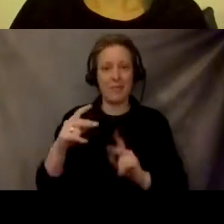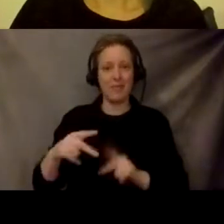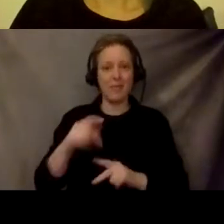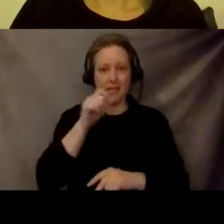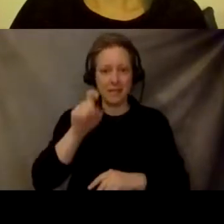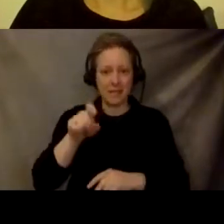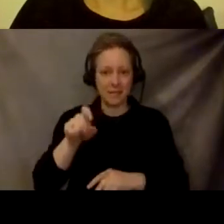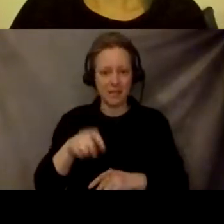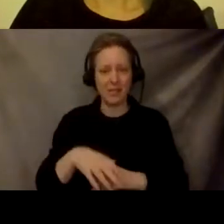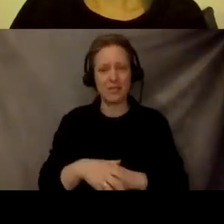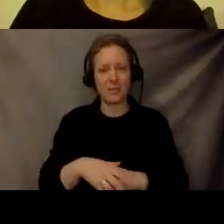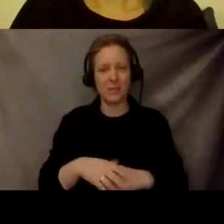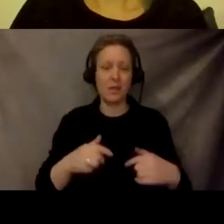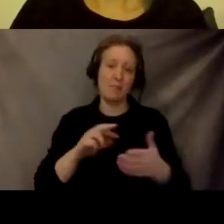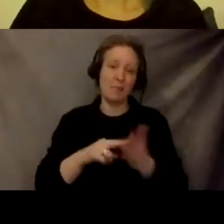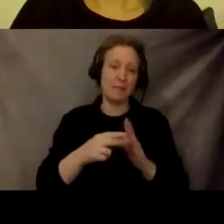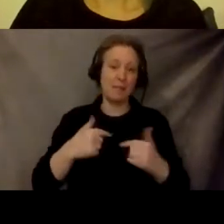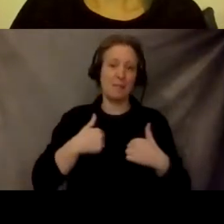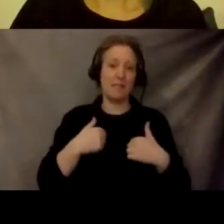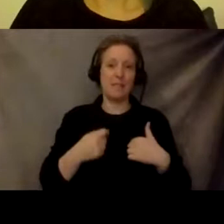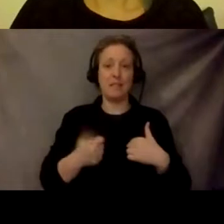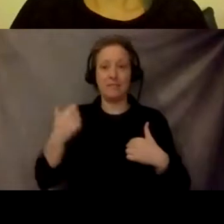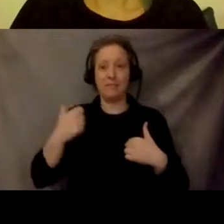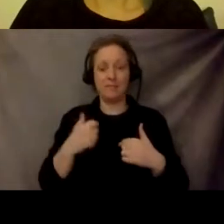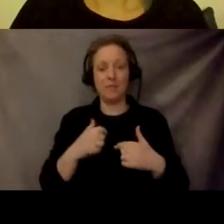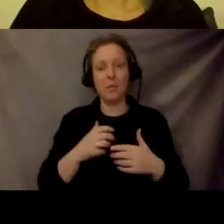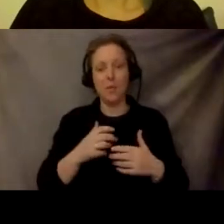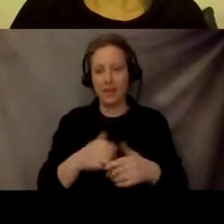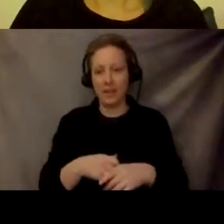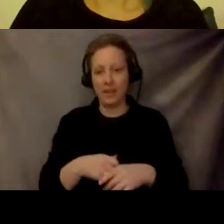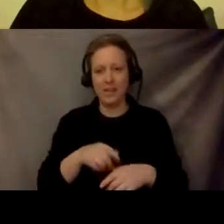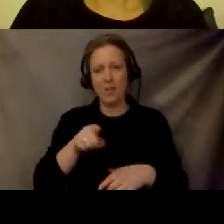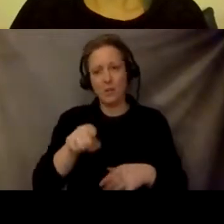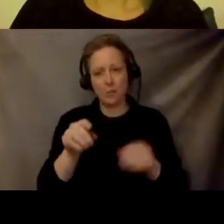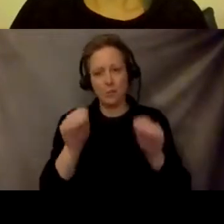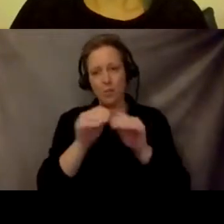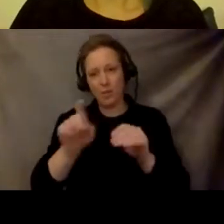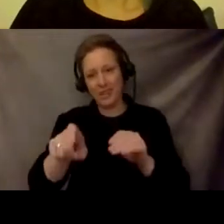have you push on me. Okay. Well, I do look forward to sending